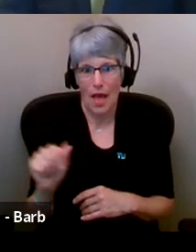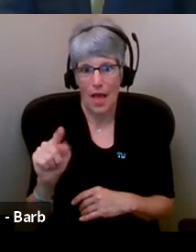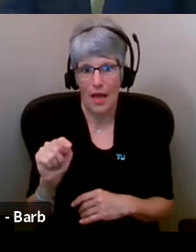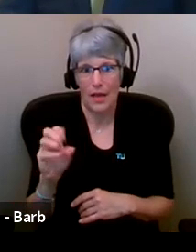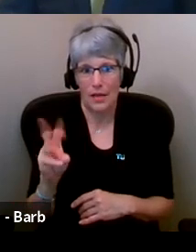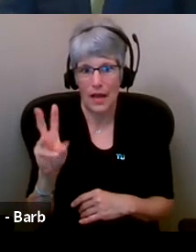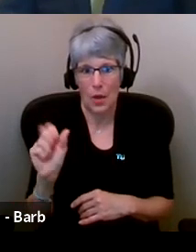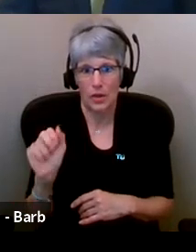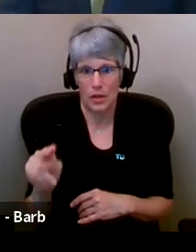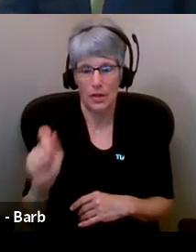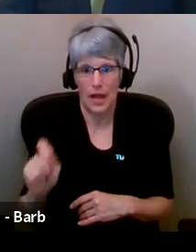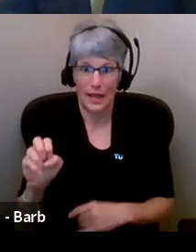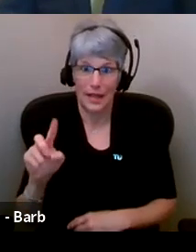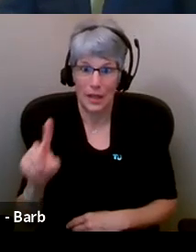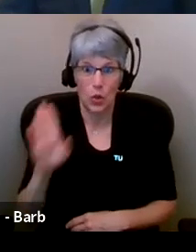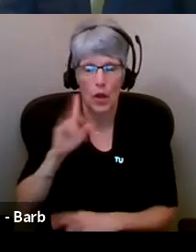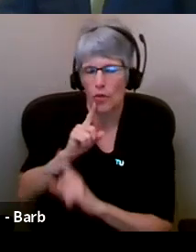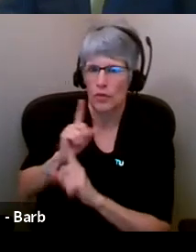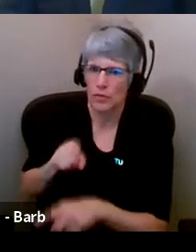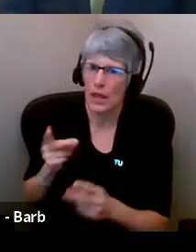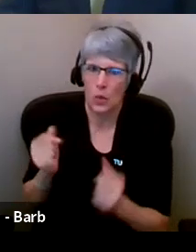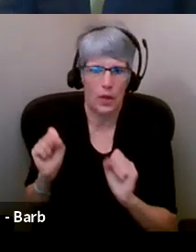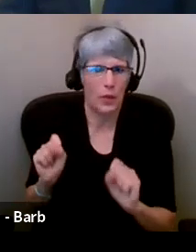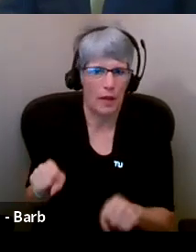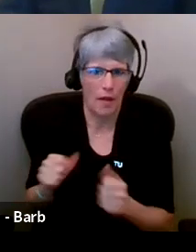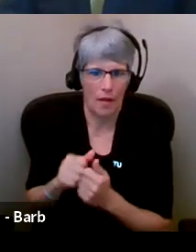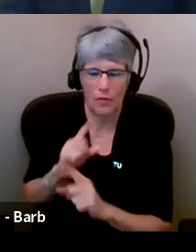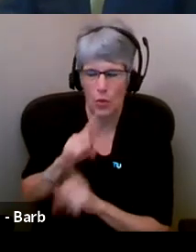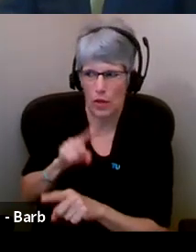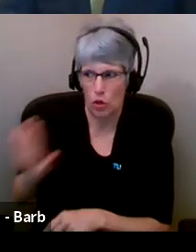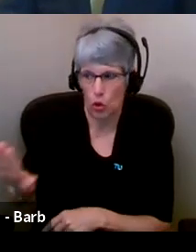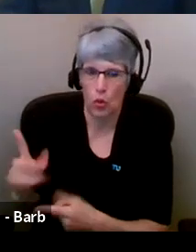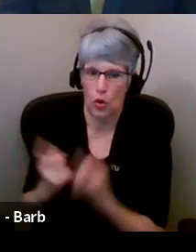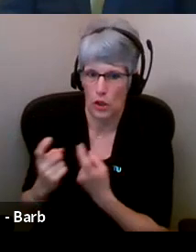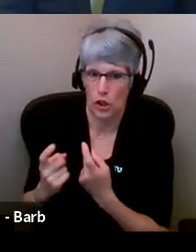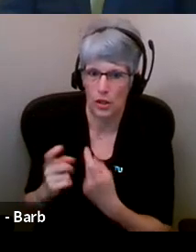asktu@towson.edu, and we'll get back to you as soon as we can with answers to your questions.